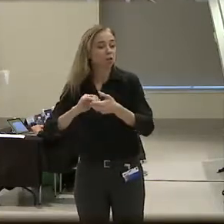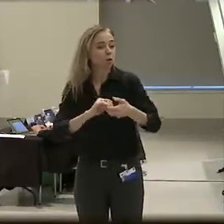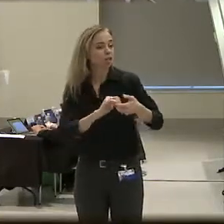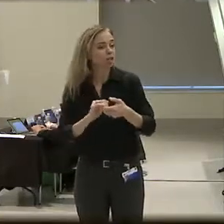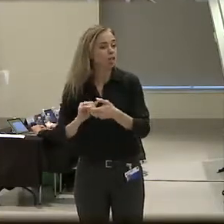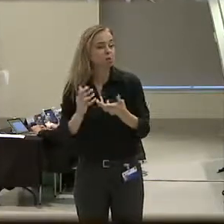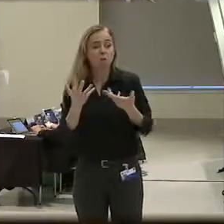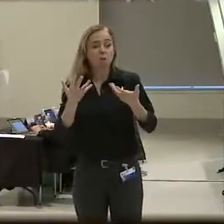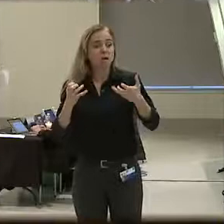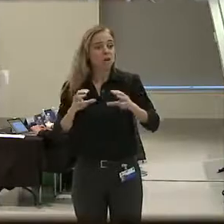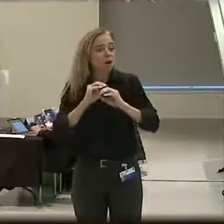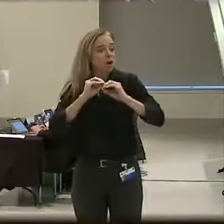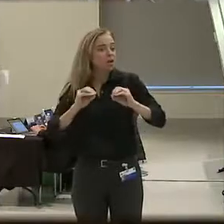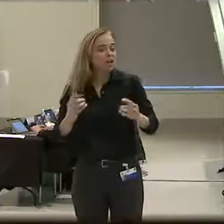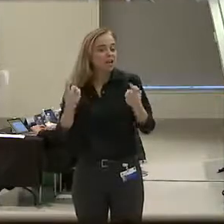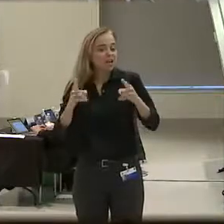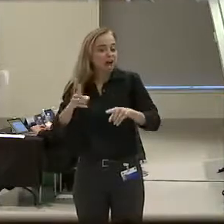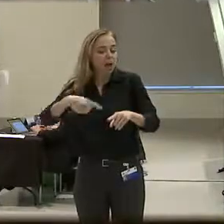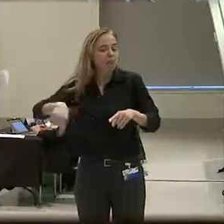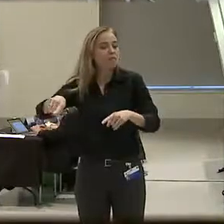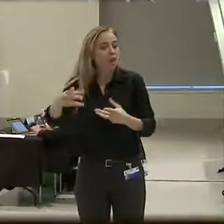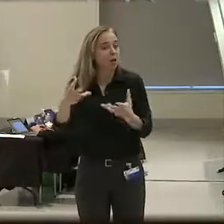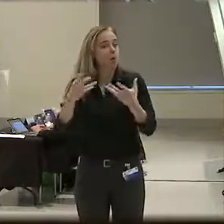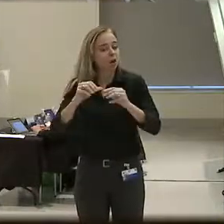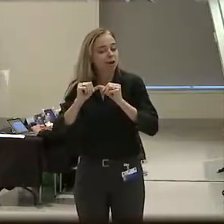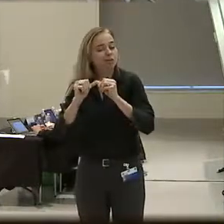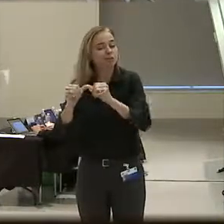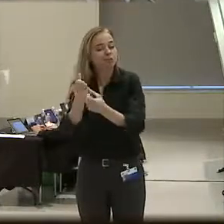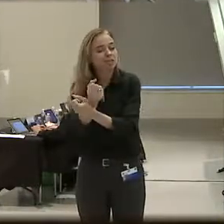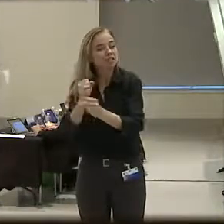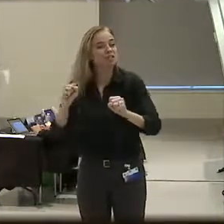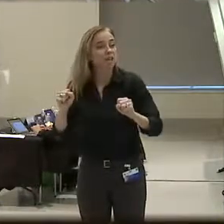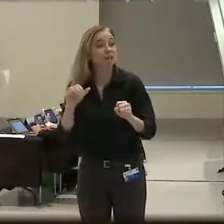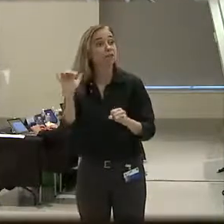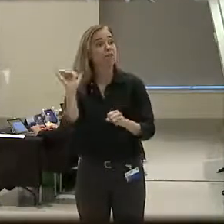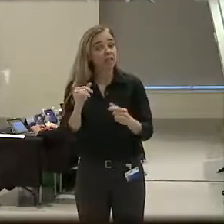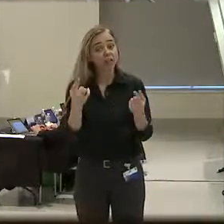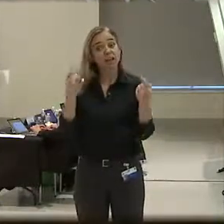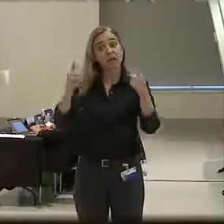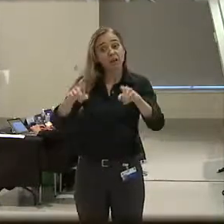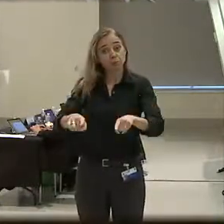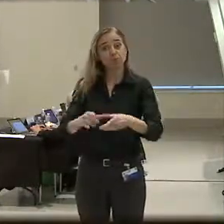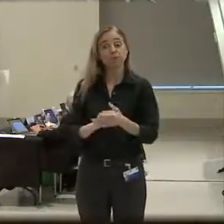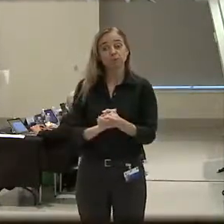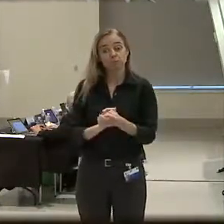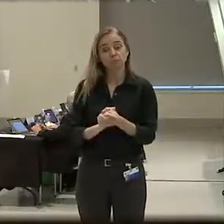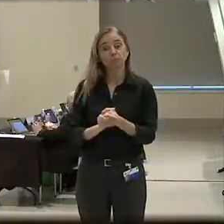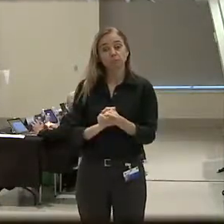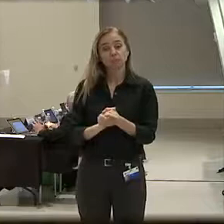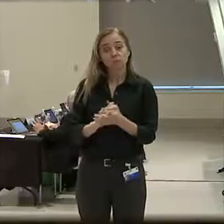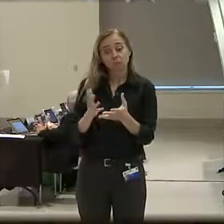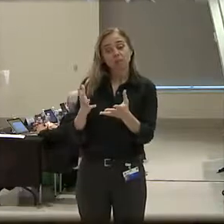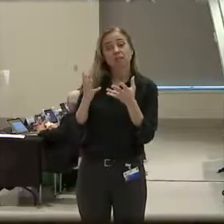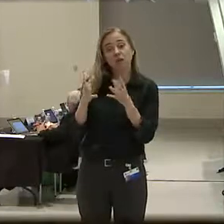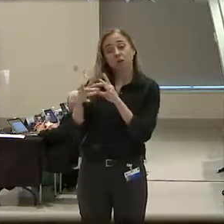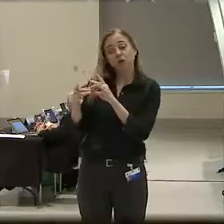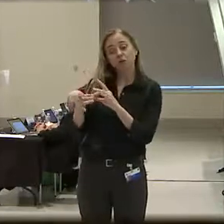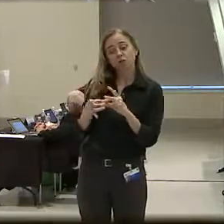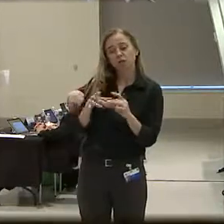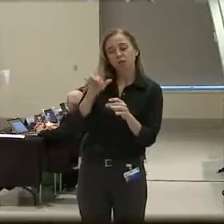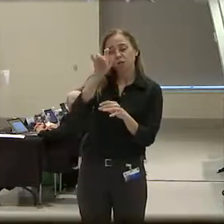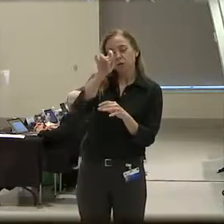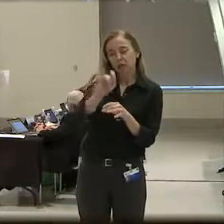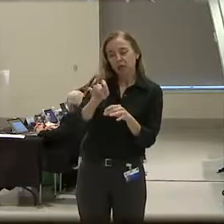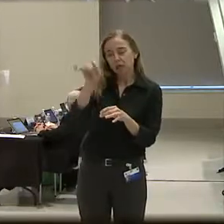them. We want them safe. So that's what was going on there. And they do, once you can connect the dots